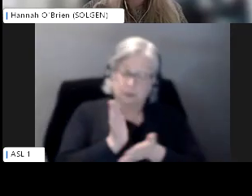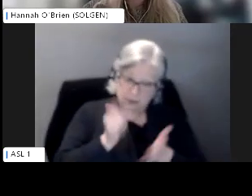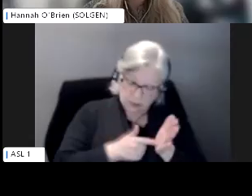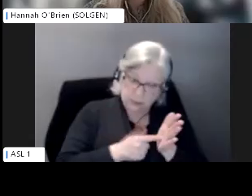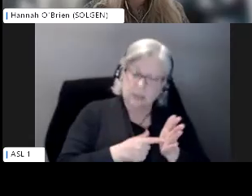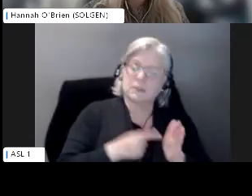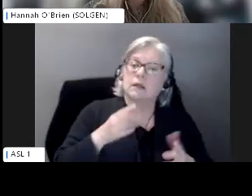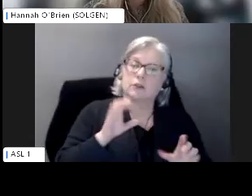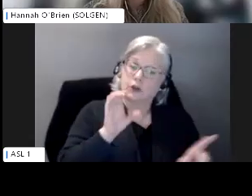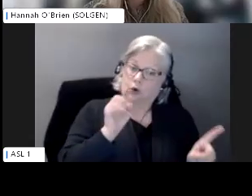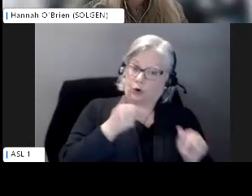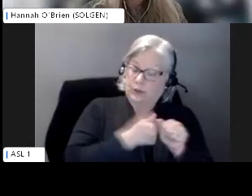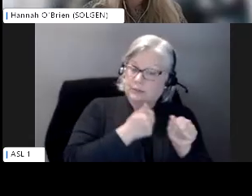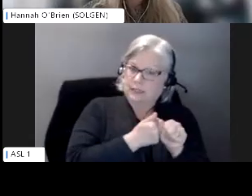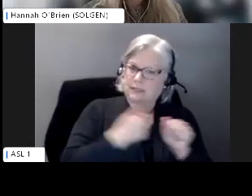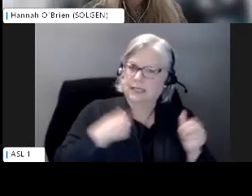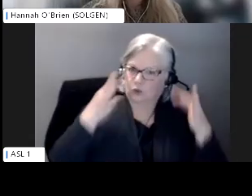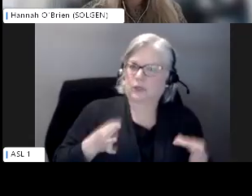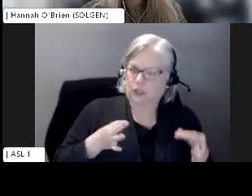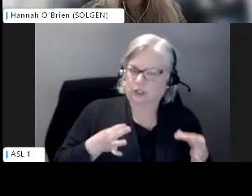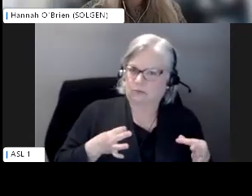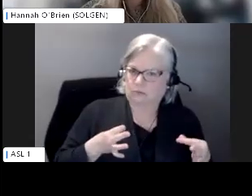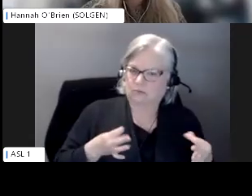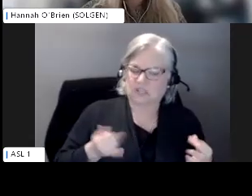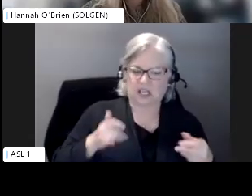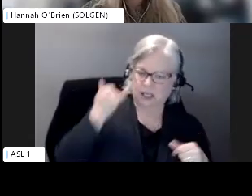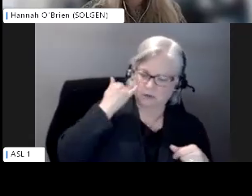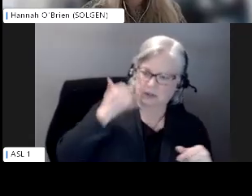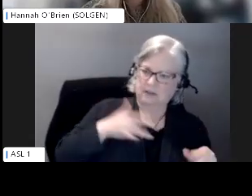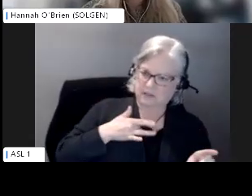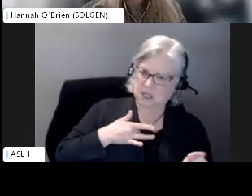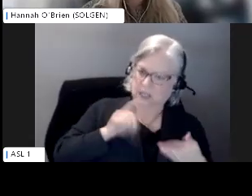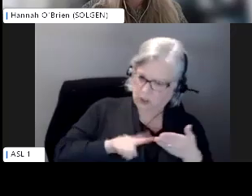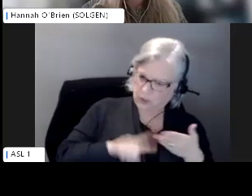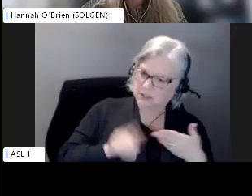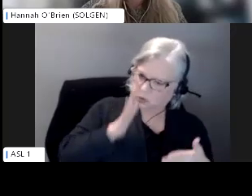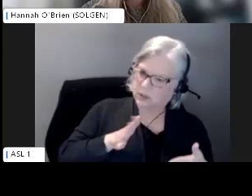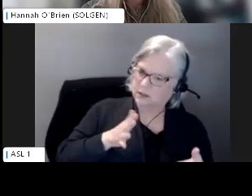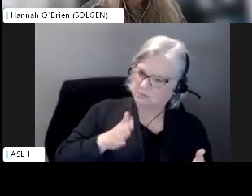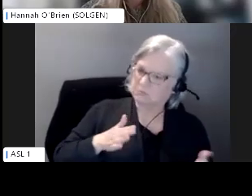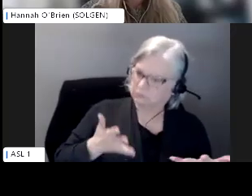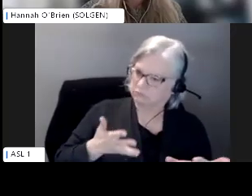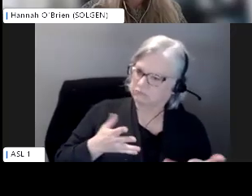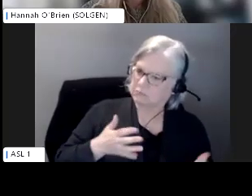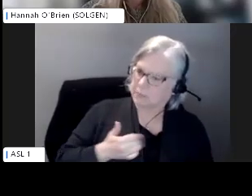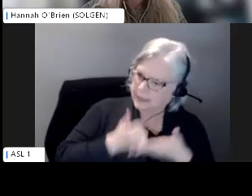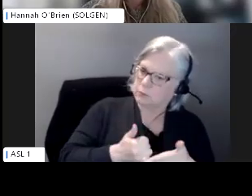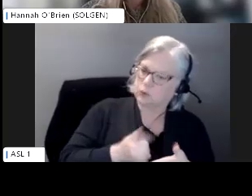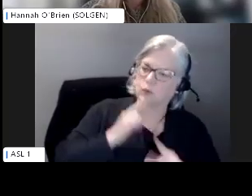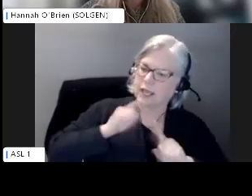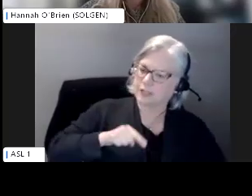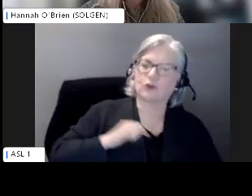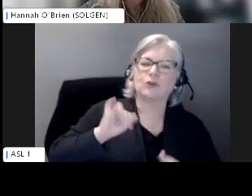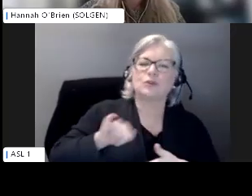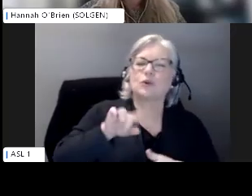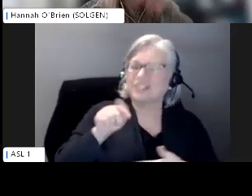they determine that an inquest would assist to more accurately answer the 5 questions that I referred to, or